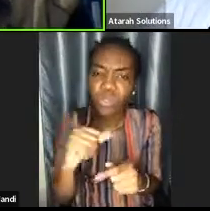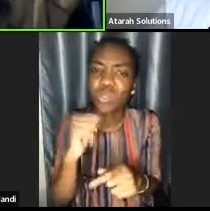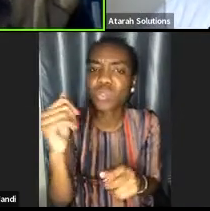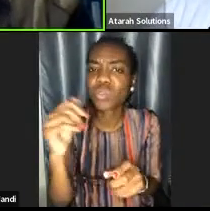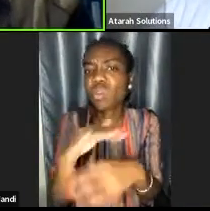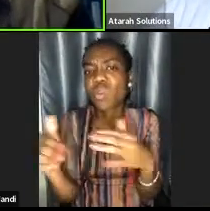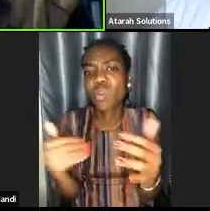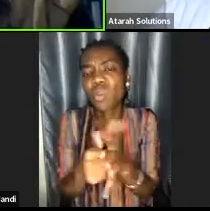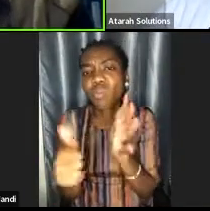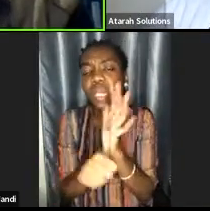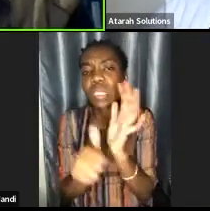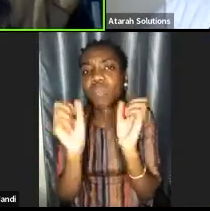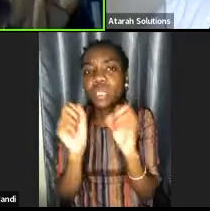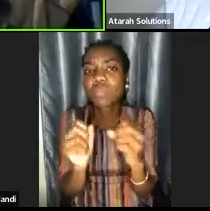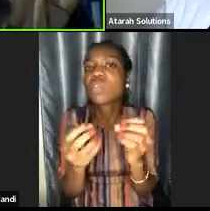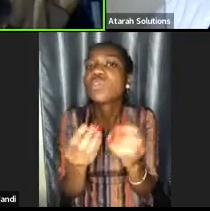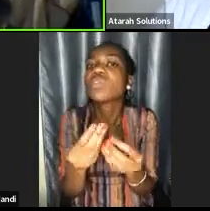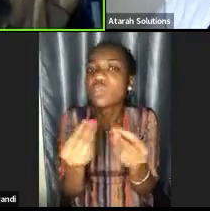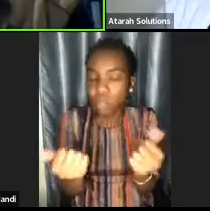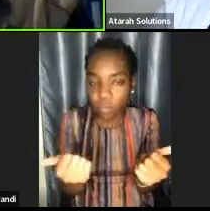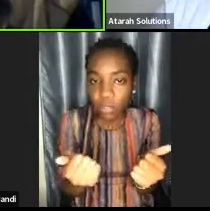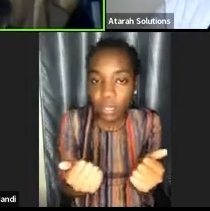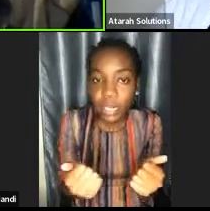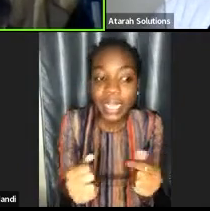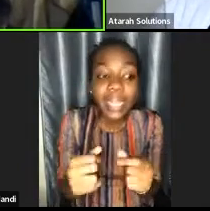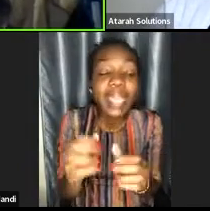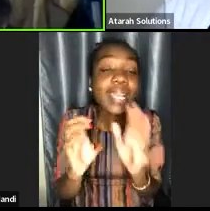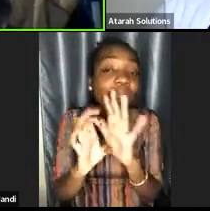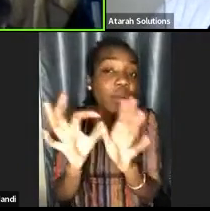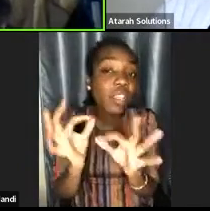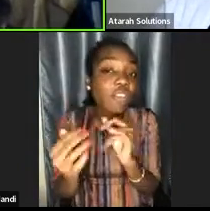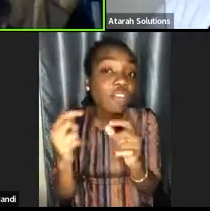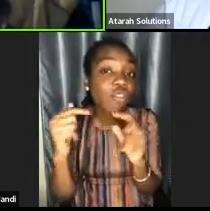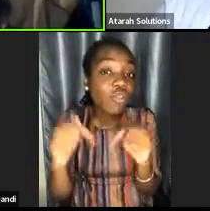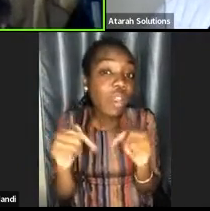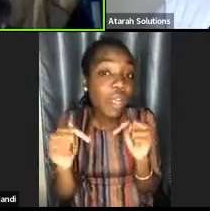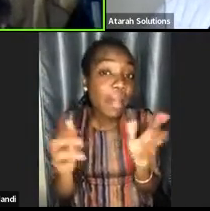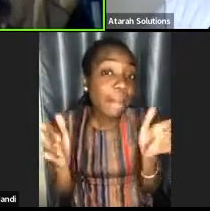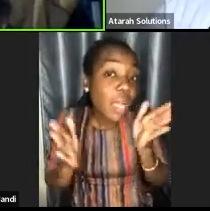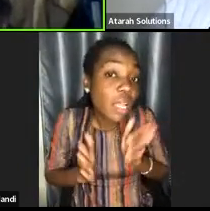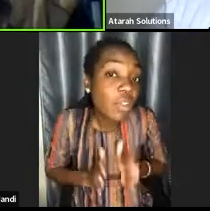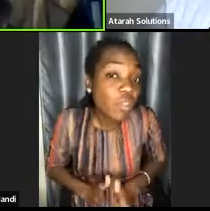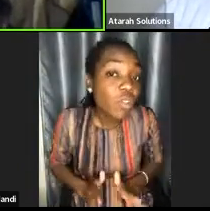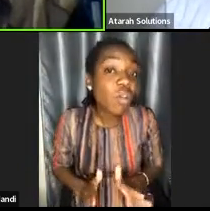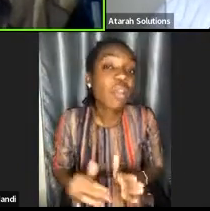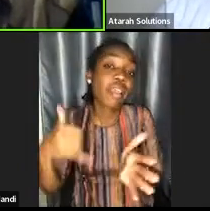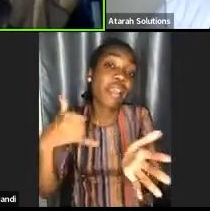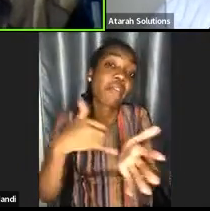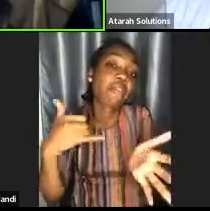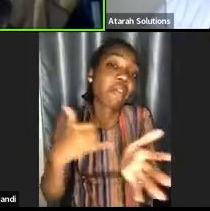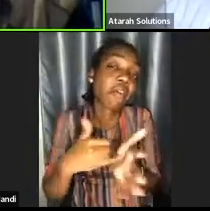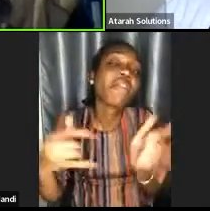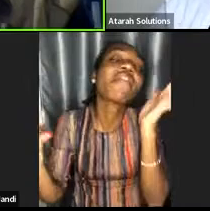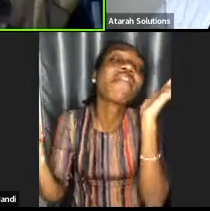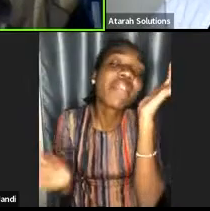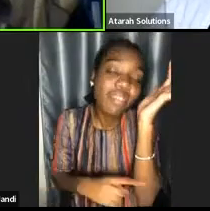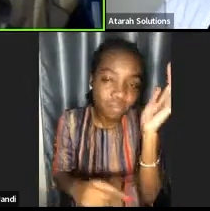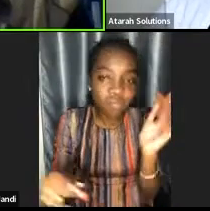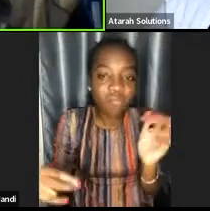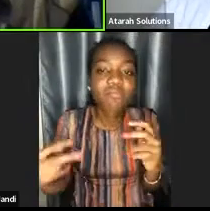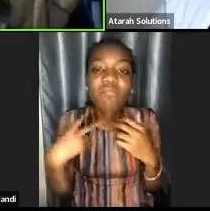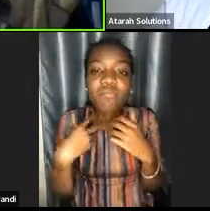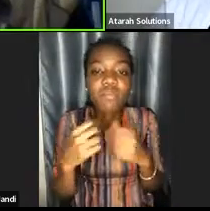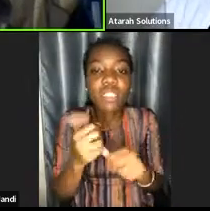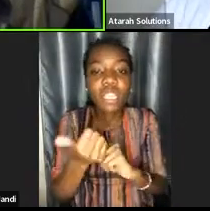mediated, all right? If today someone gets involved in a criminal activity, it may not